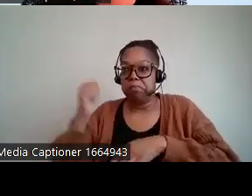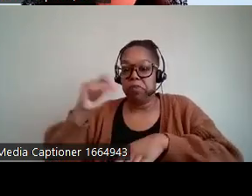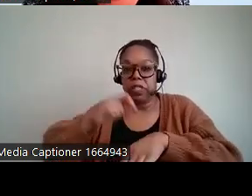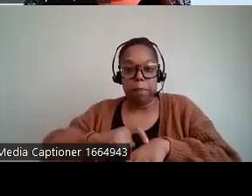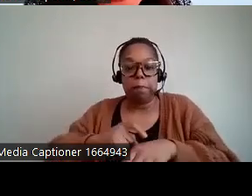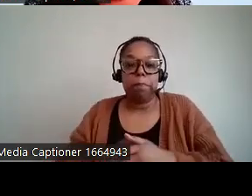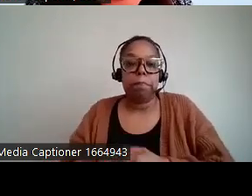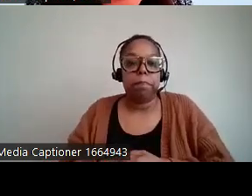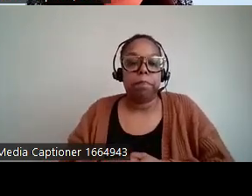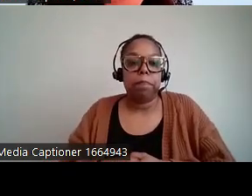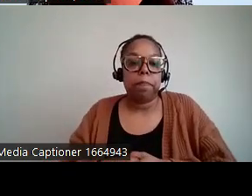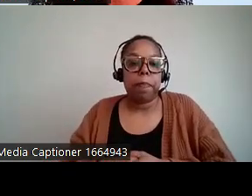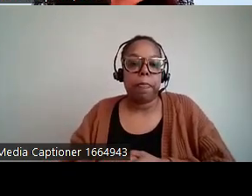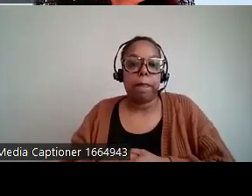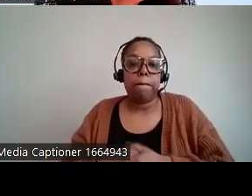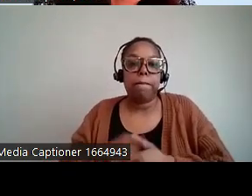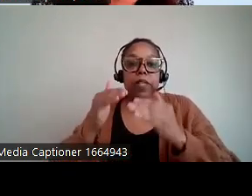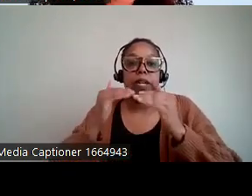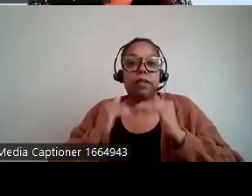Next slide, please.